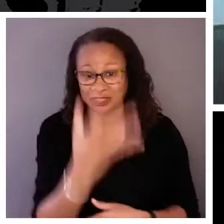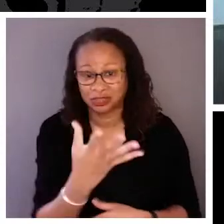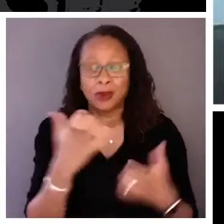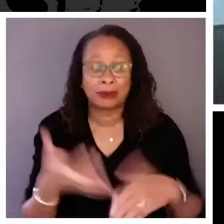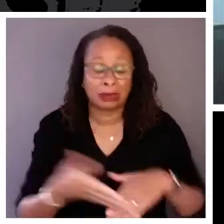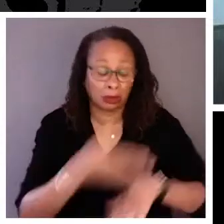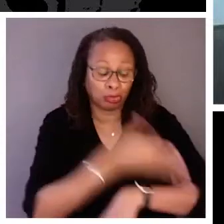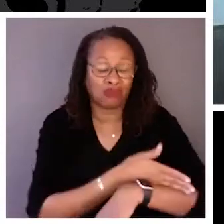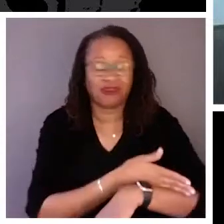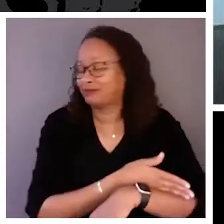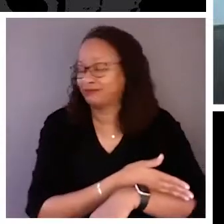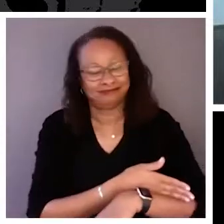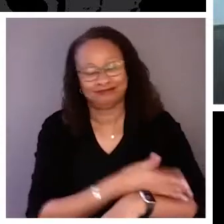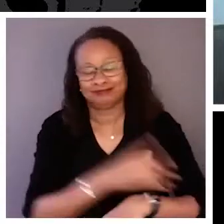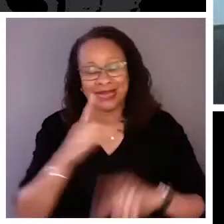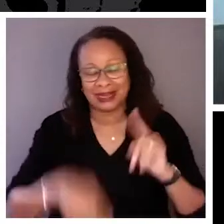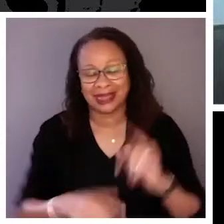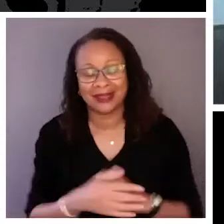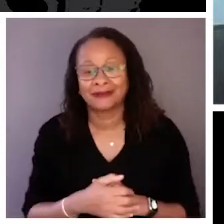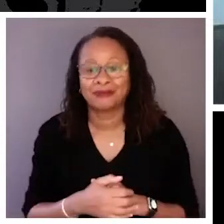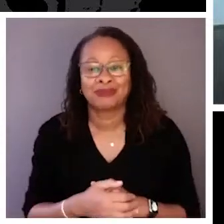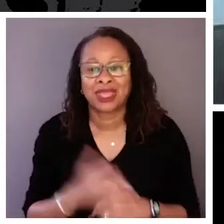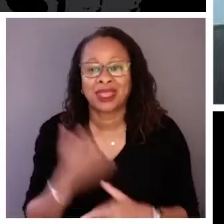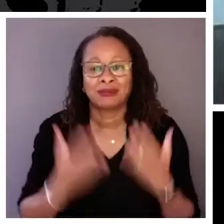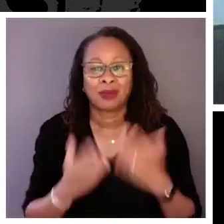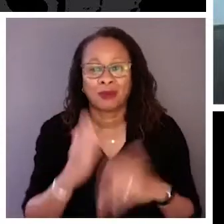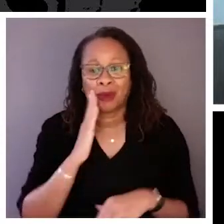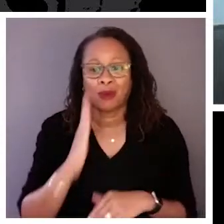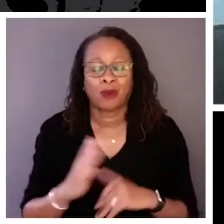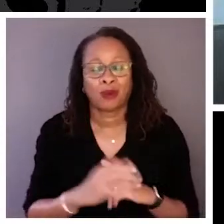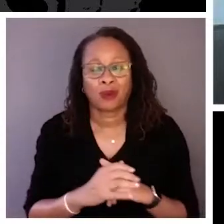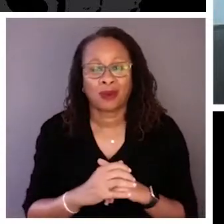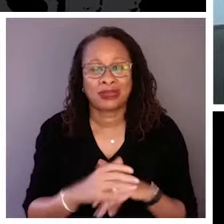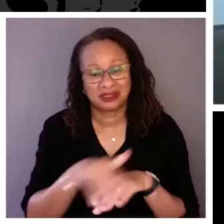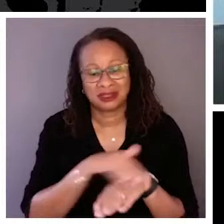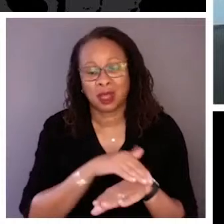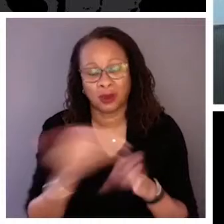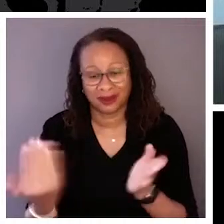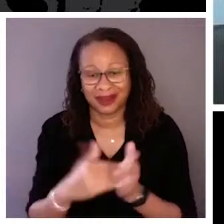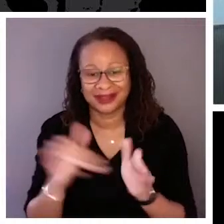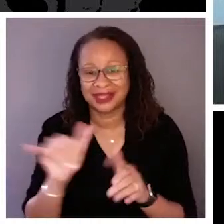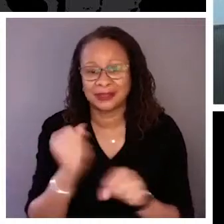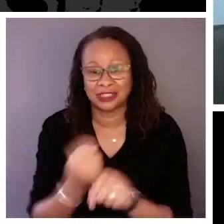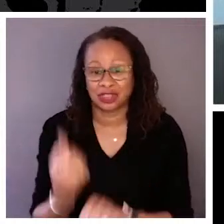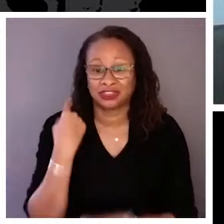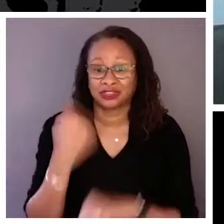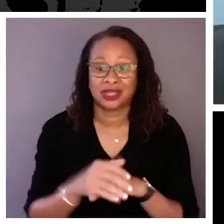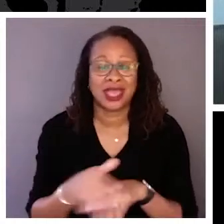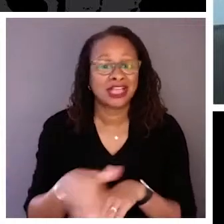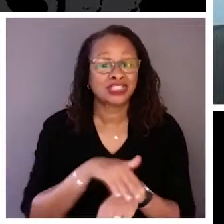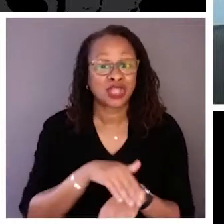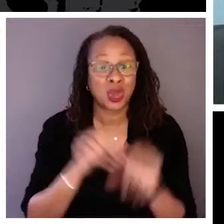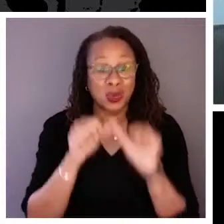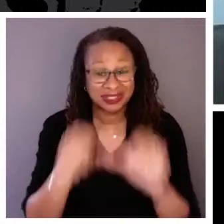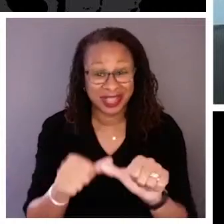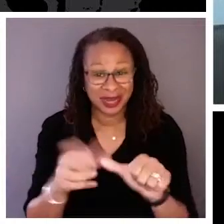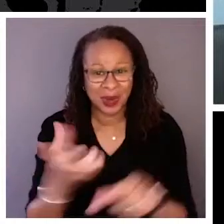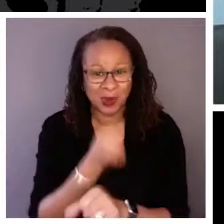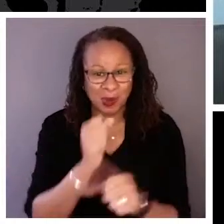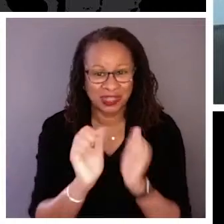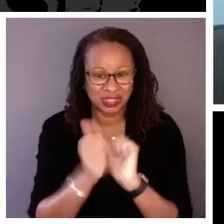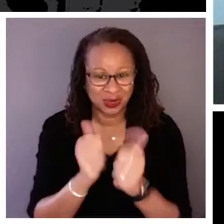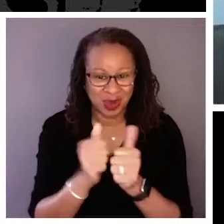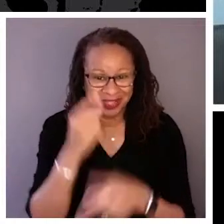year, Linda, but I can't. It's probably going to be slow, but slow and steady wins the race, guys. Just have